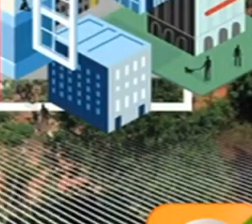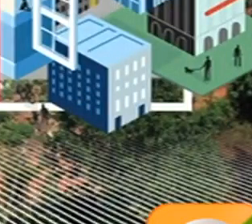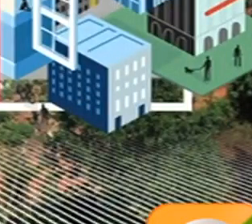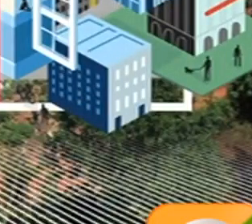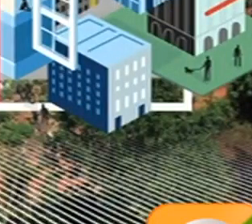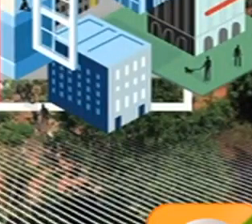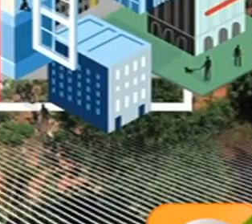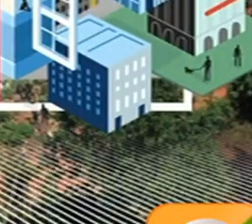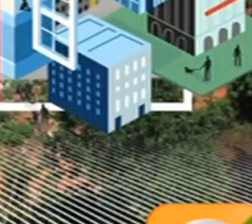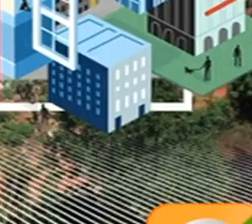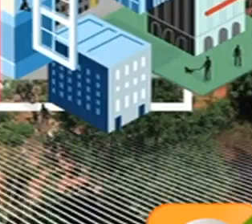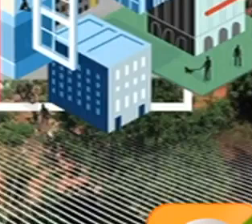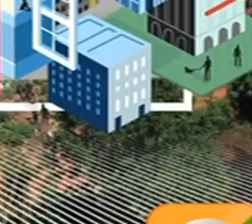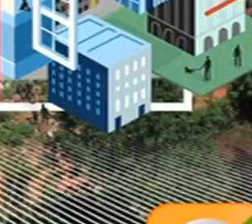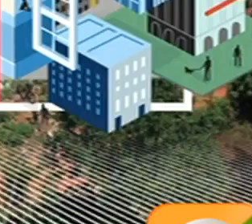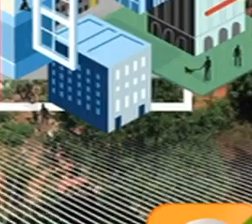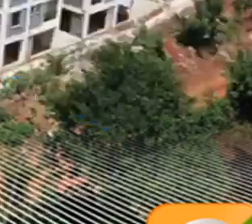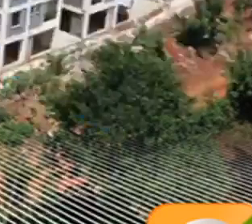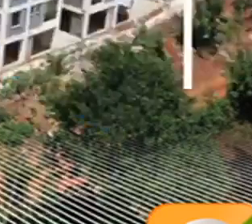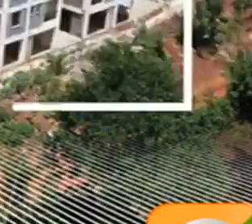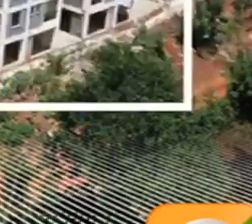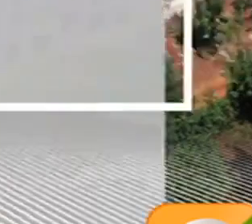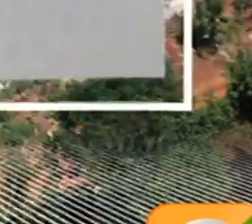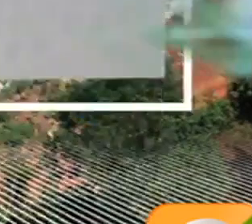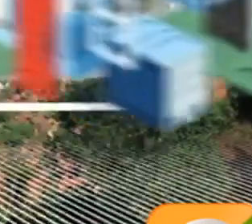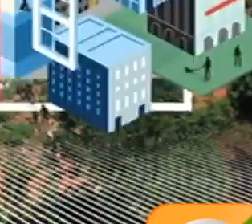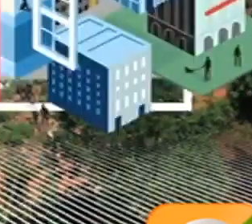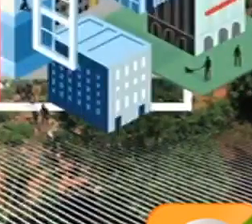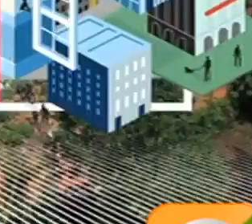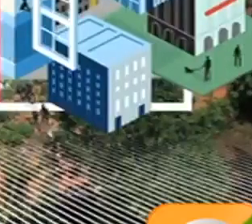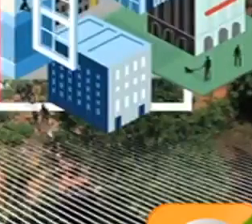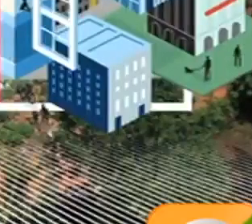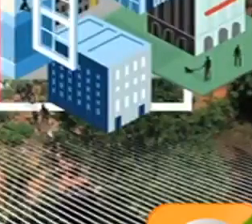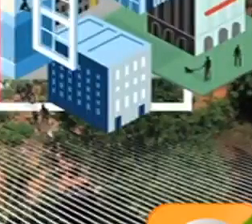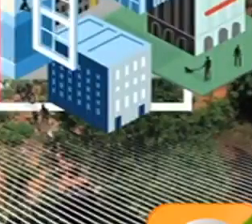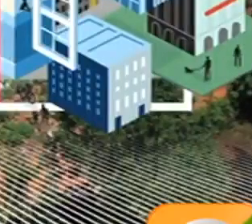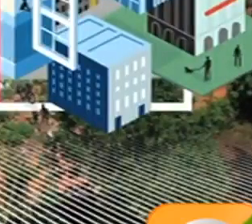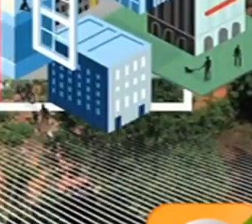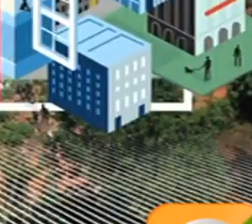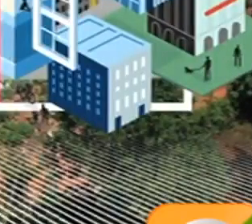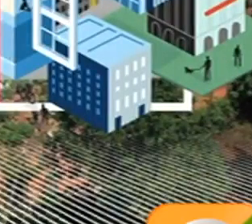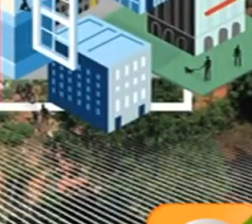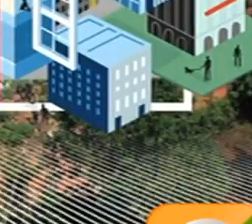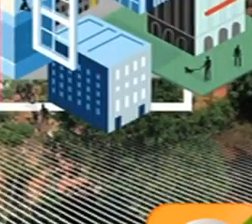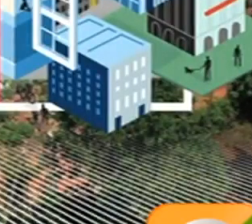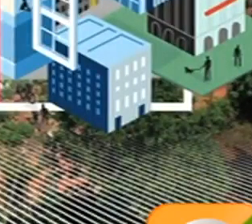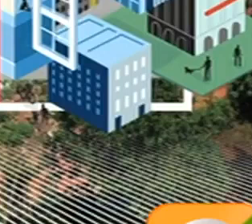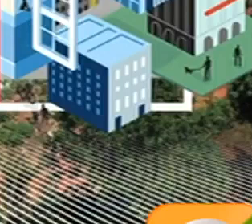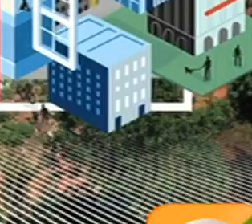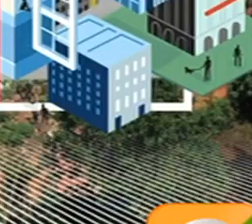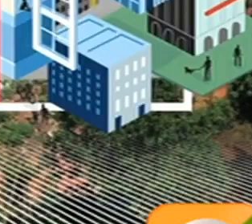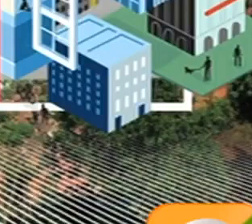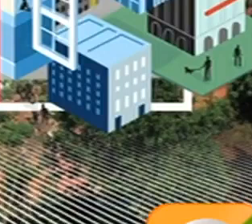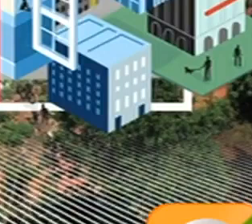centers, where 72.3% of households are renting. Bungalows continue to dominate as the preferred housing